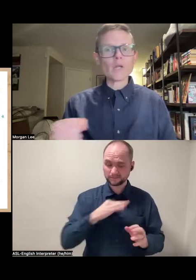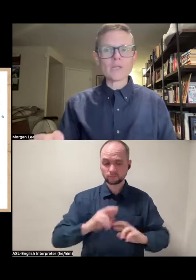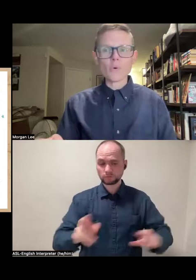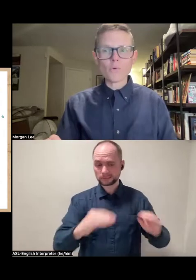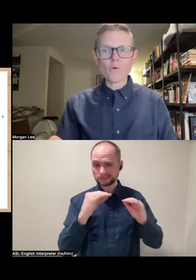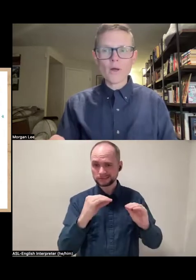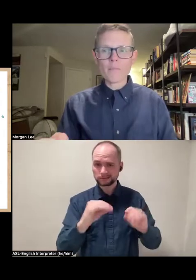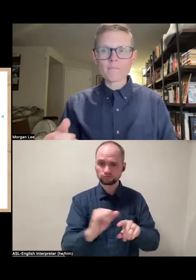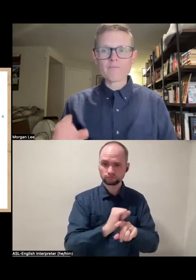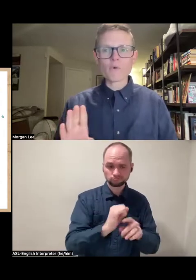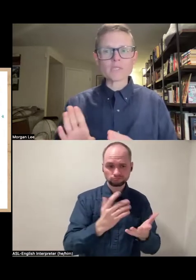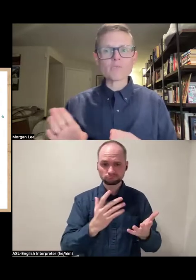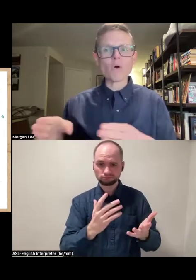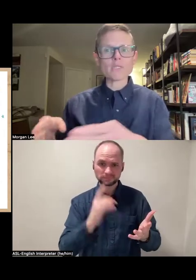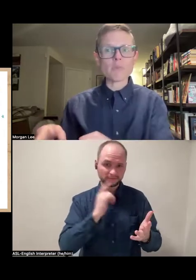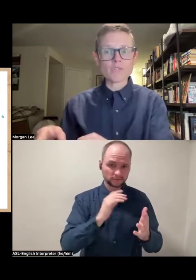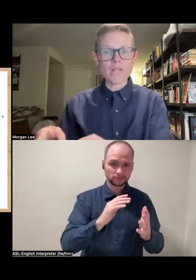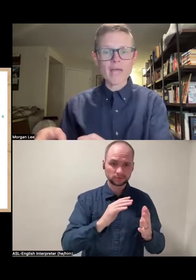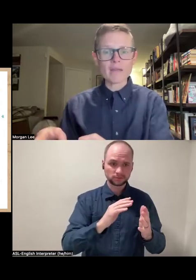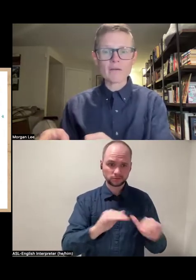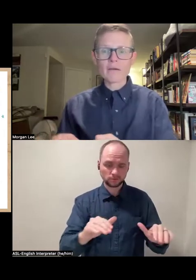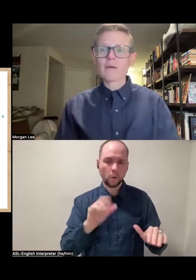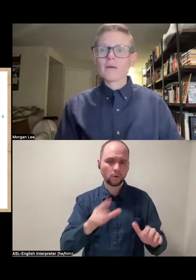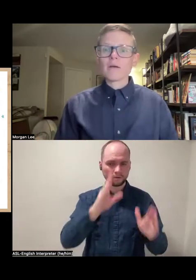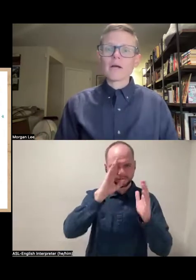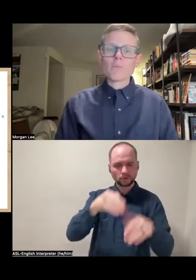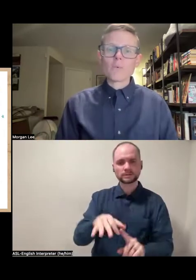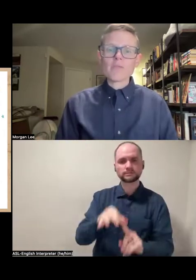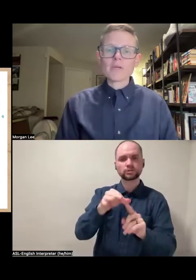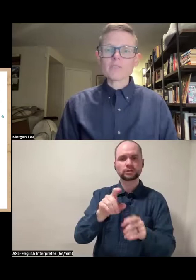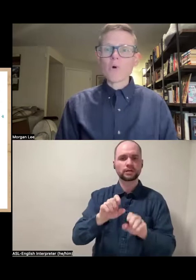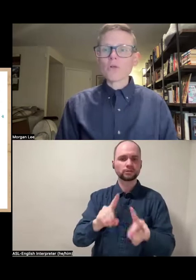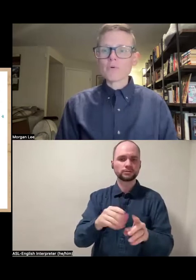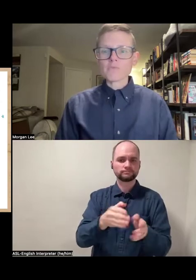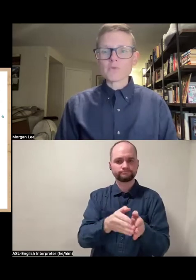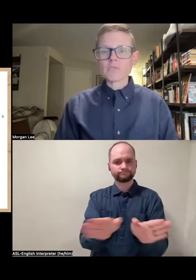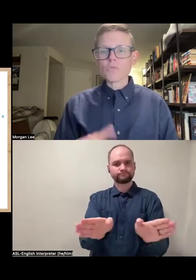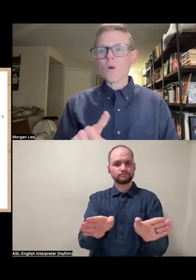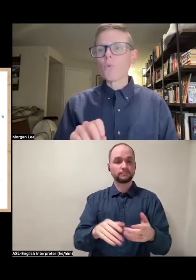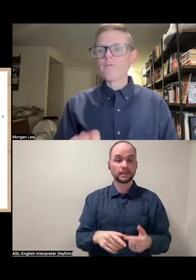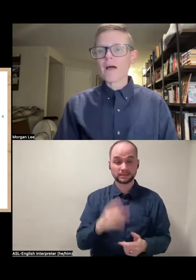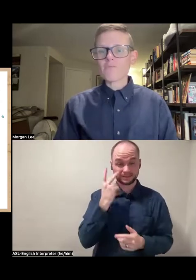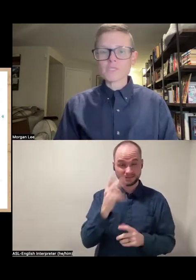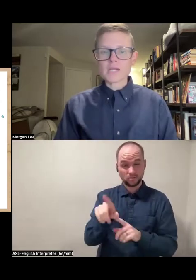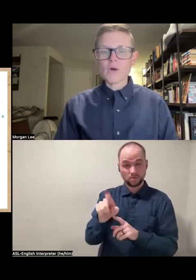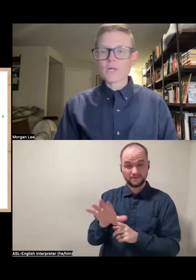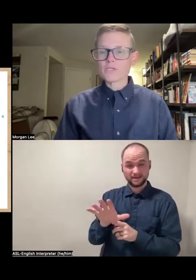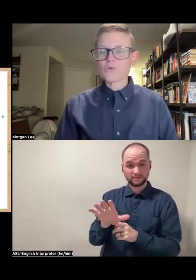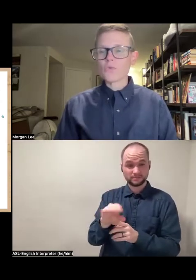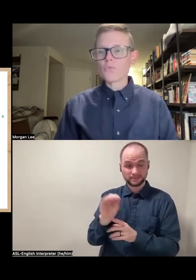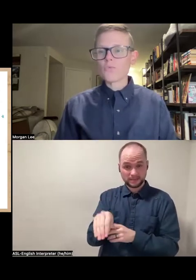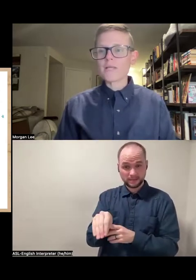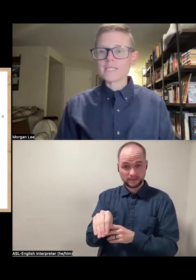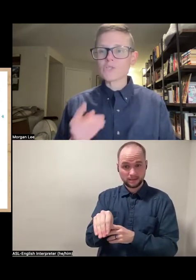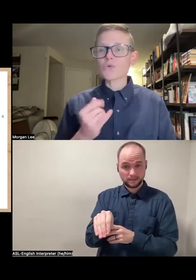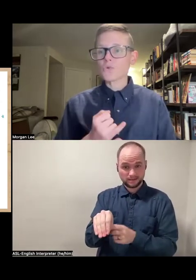been put into a program that focuses more on special ed? With a small number of students, 1.5% going